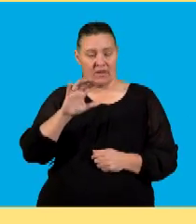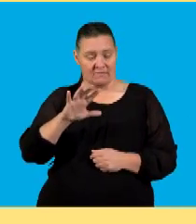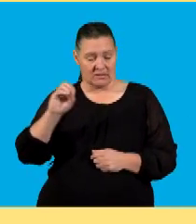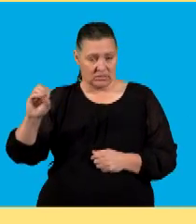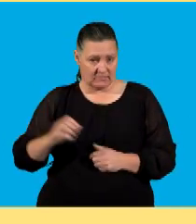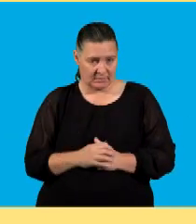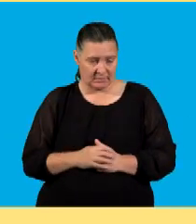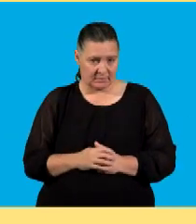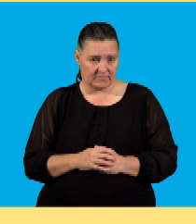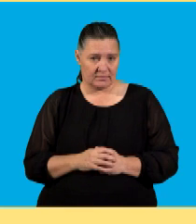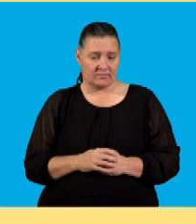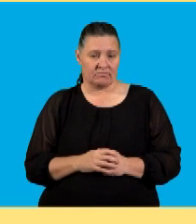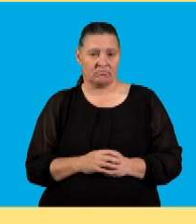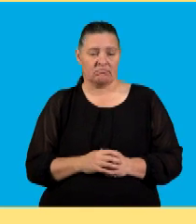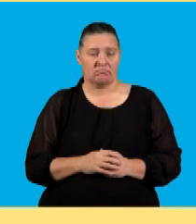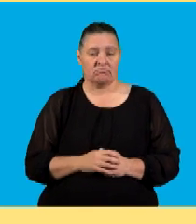172,500.